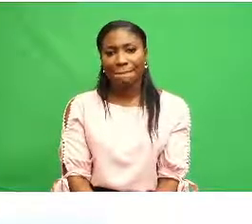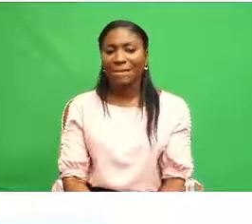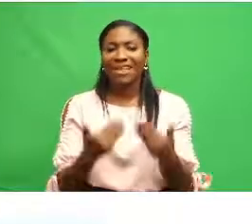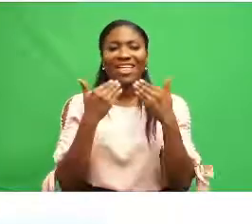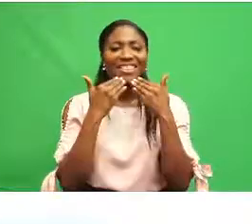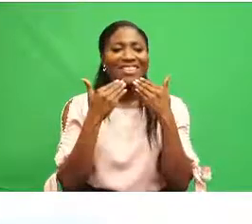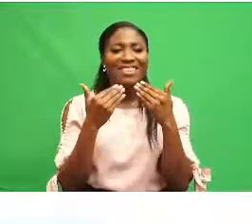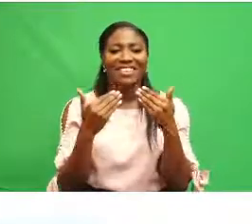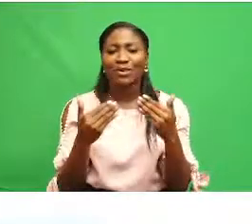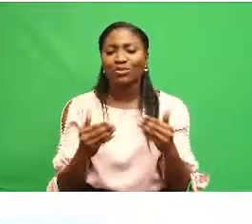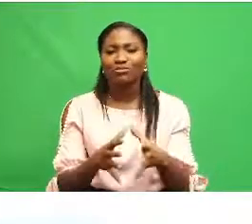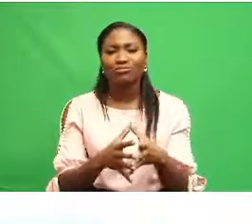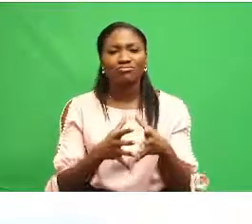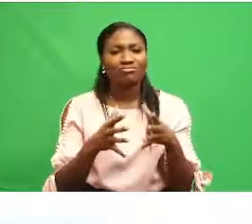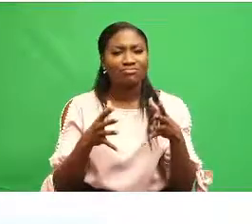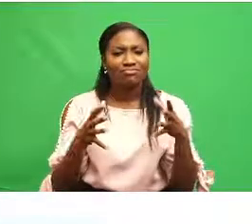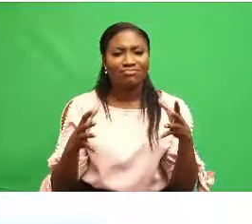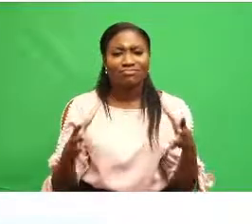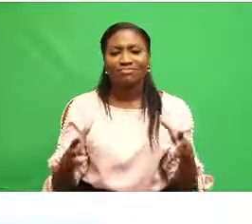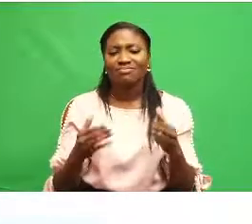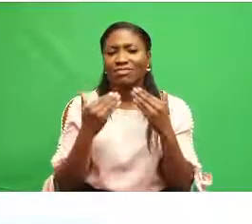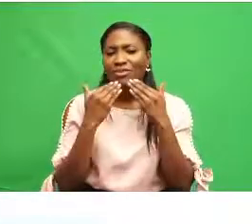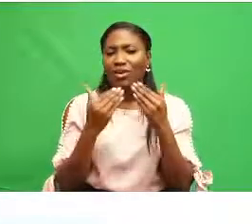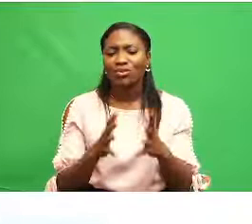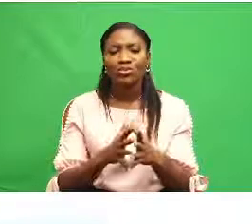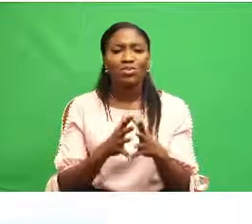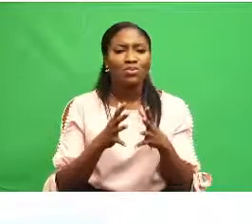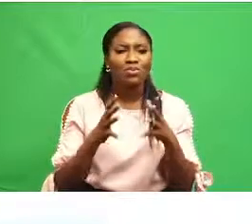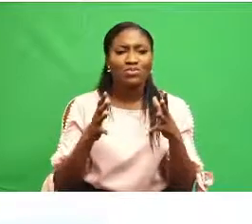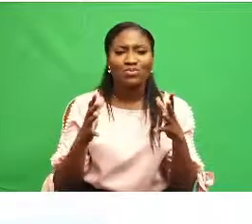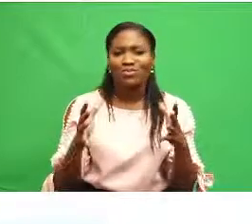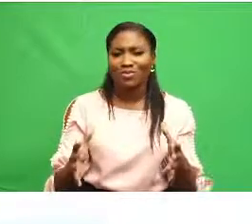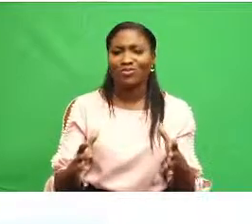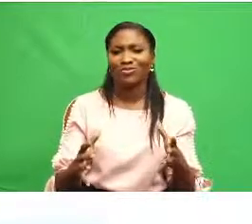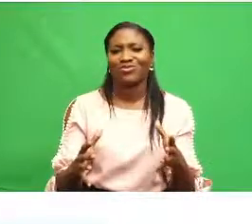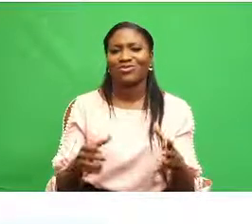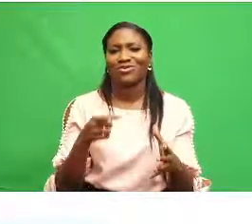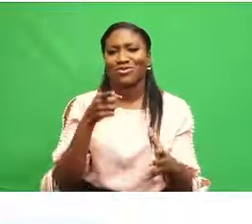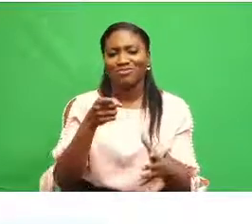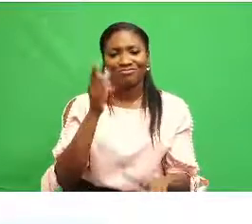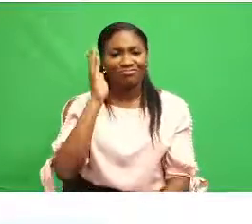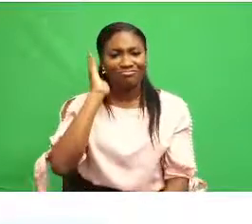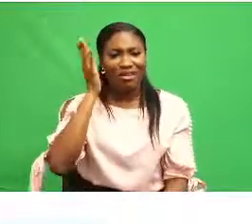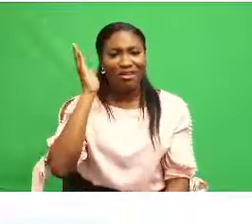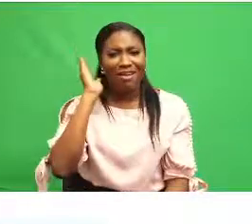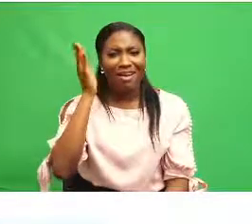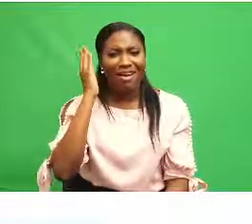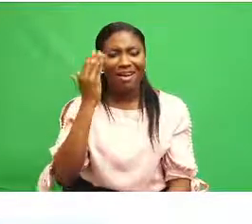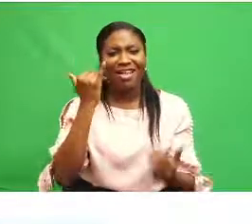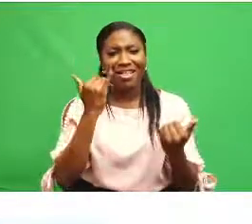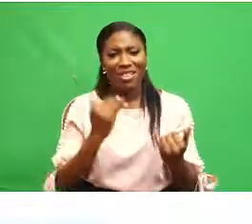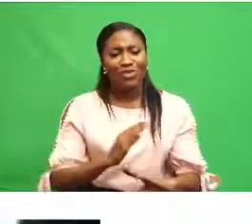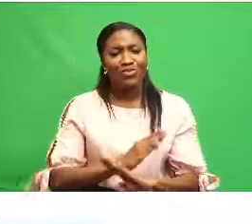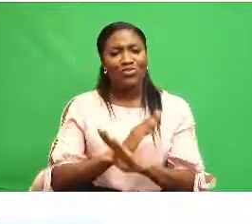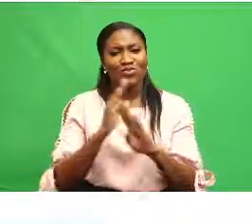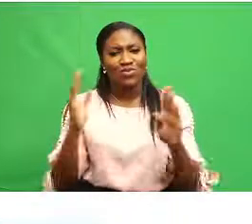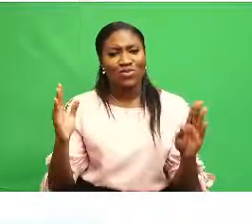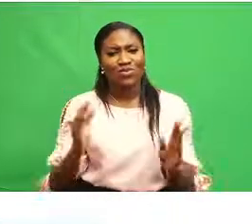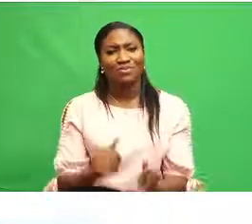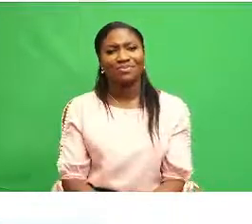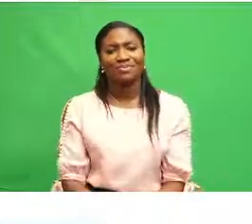Thank you so very much. Thank you so much, Mr. Troy Polanyi, this morning as we